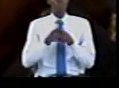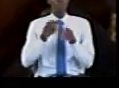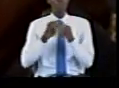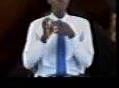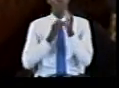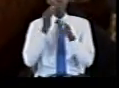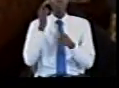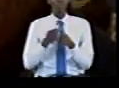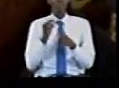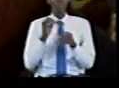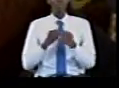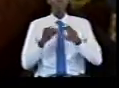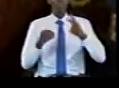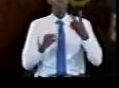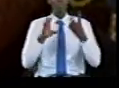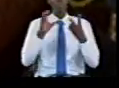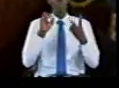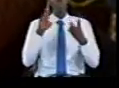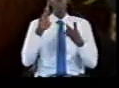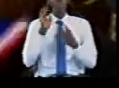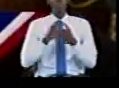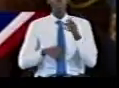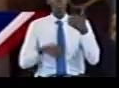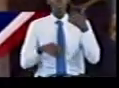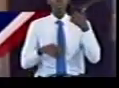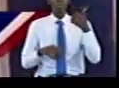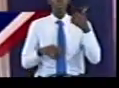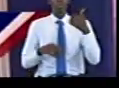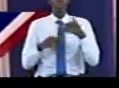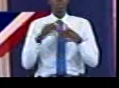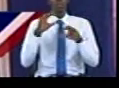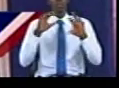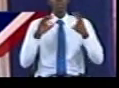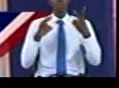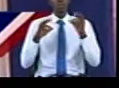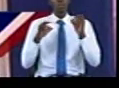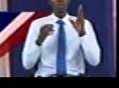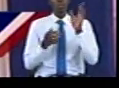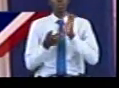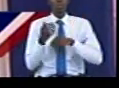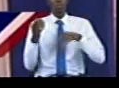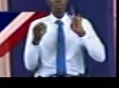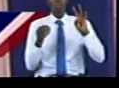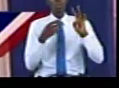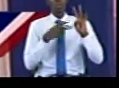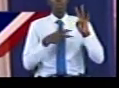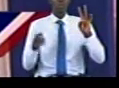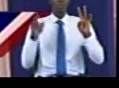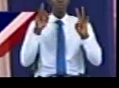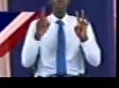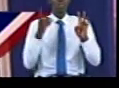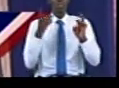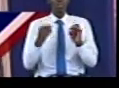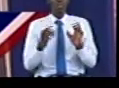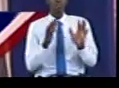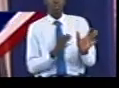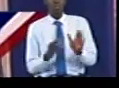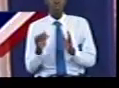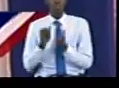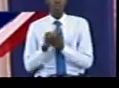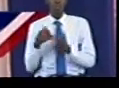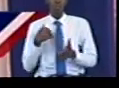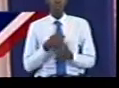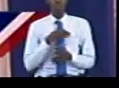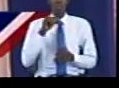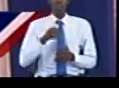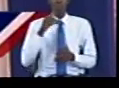chapter 7. 2 Corinthians chapter 7. I read from verse 1. The preparation that we need to make for our sanctification. Look